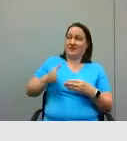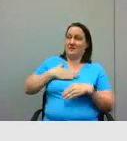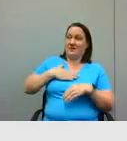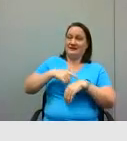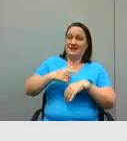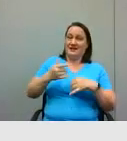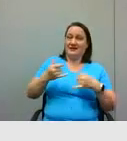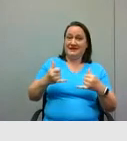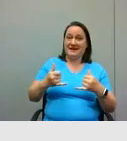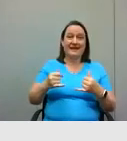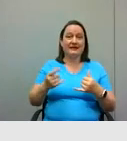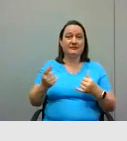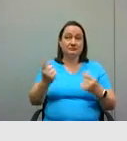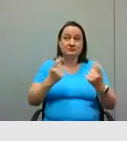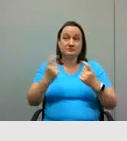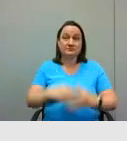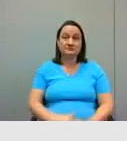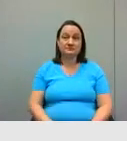any questions?